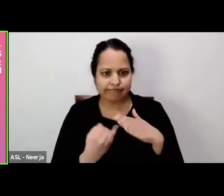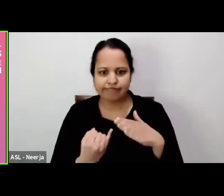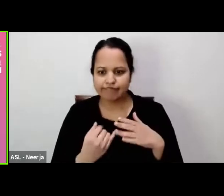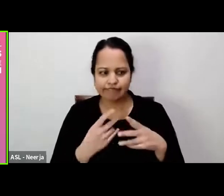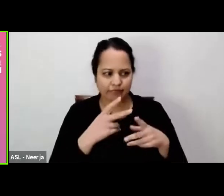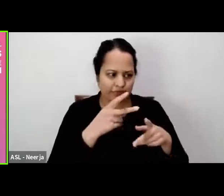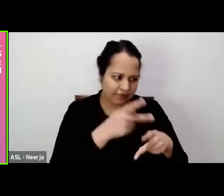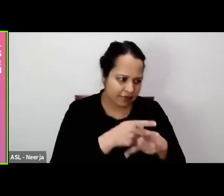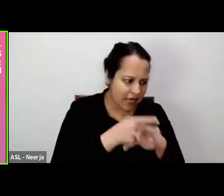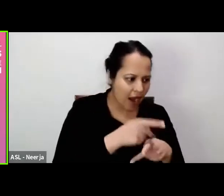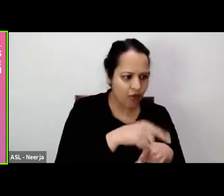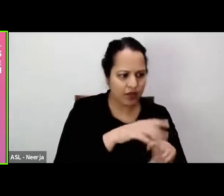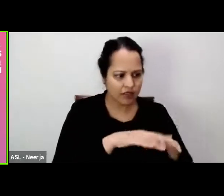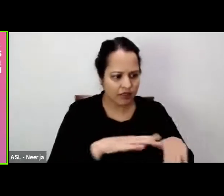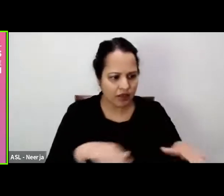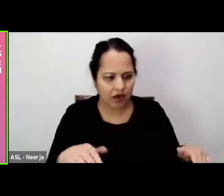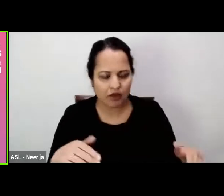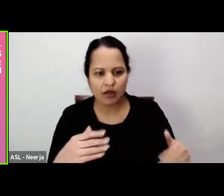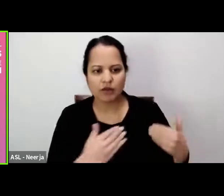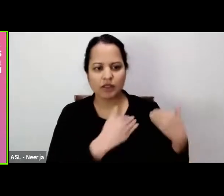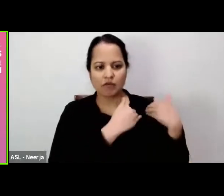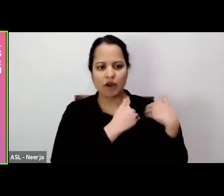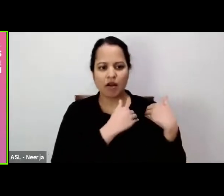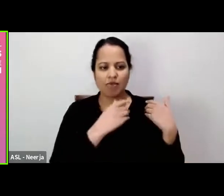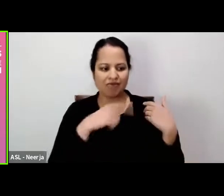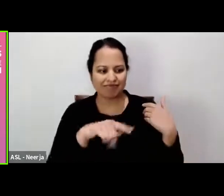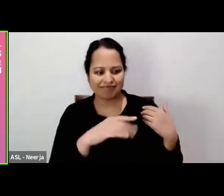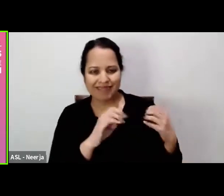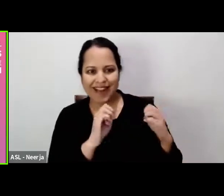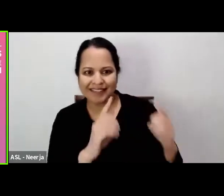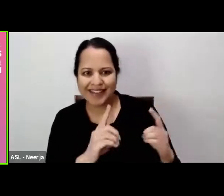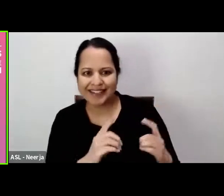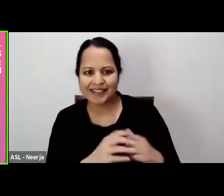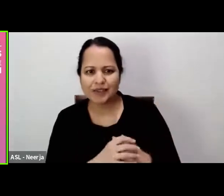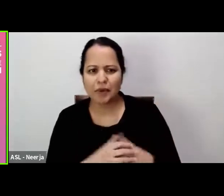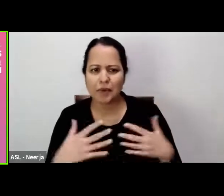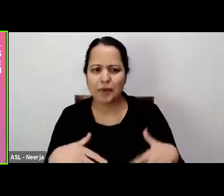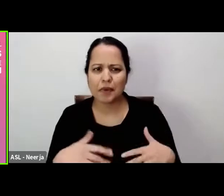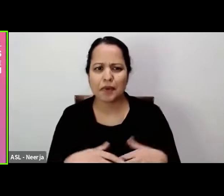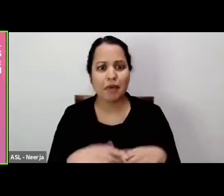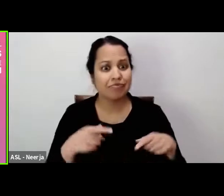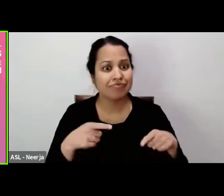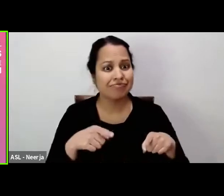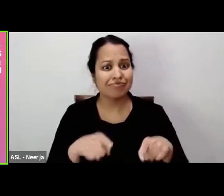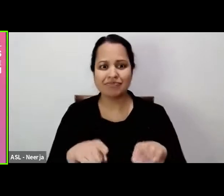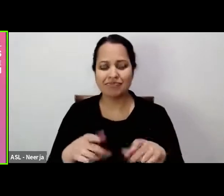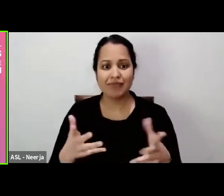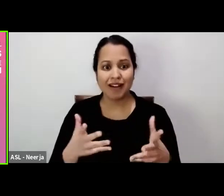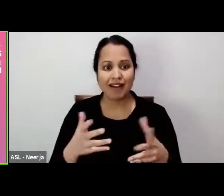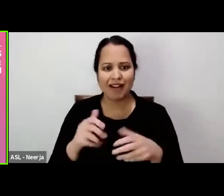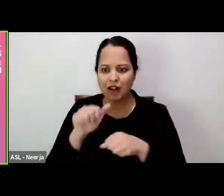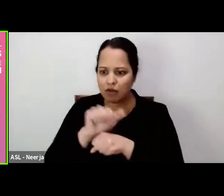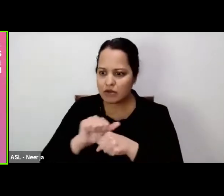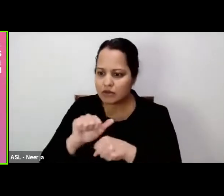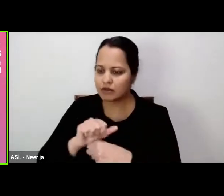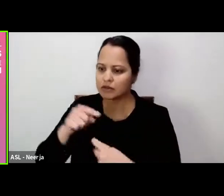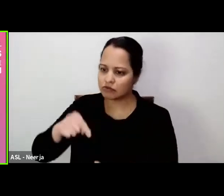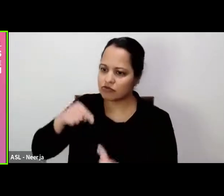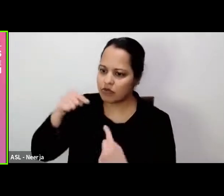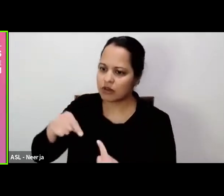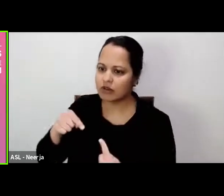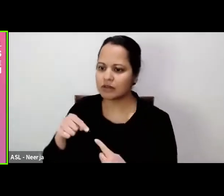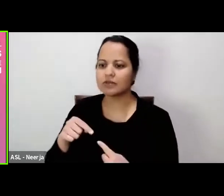children and in charge of their education, all the while continuing to work and struggle with